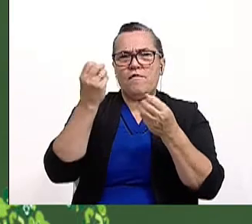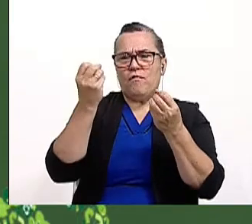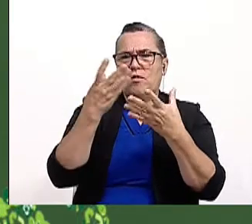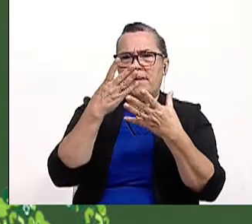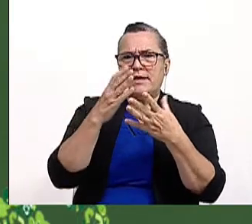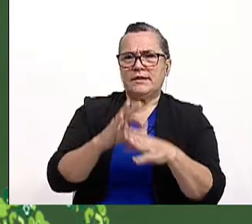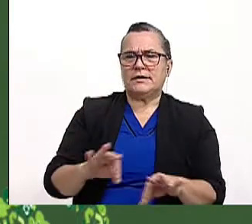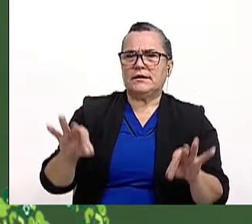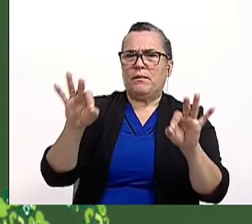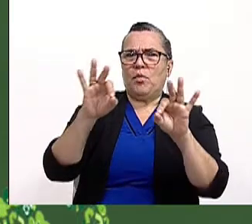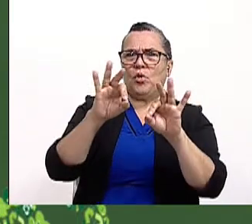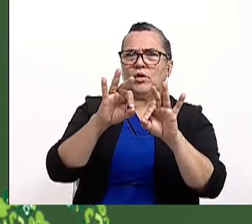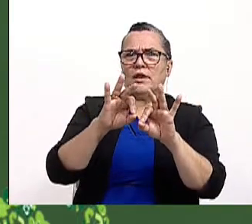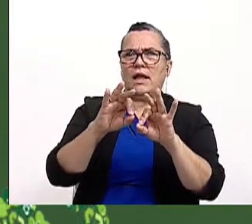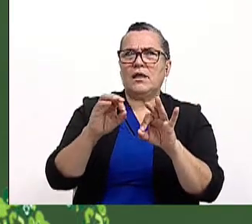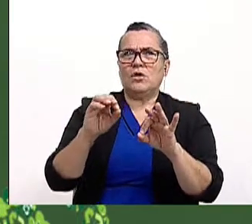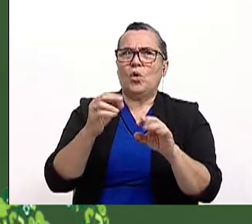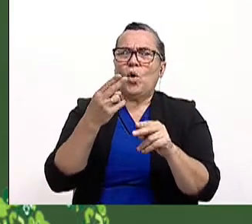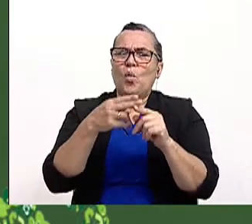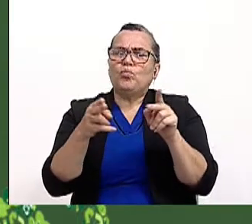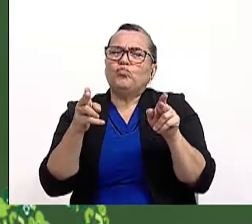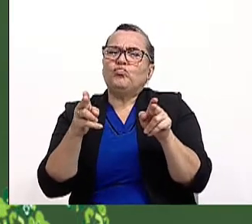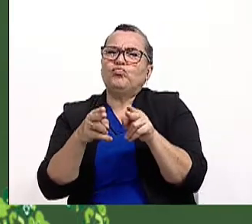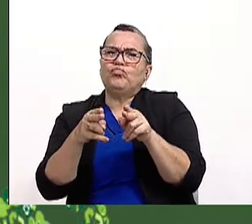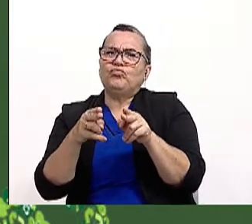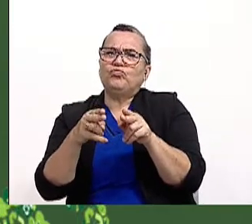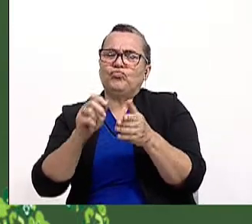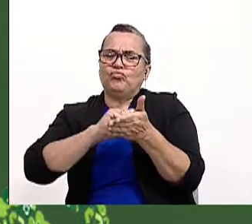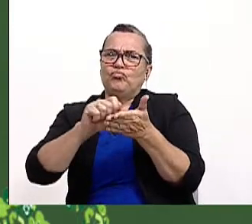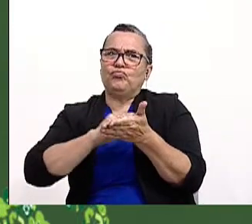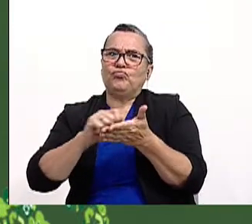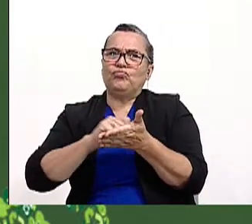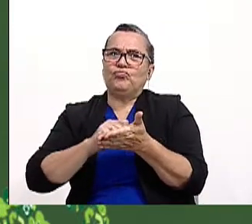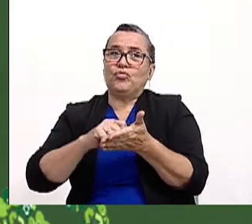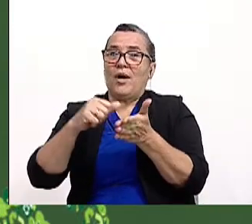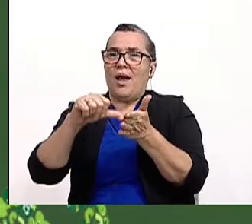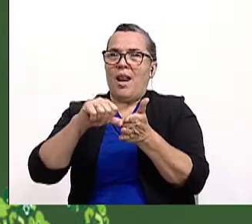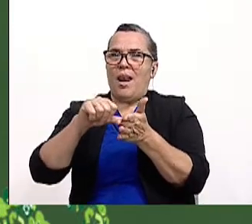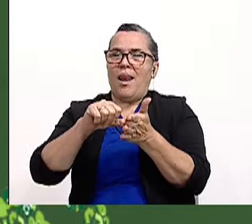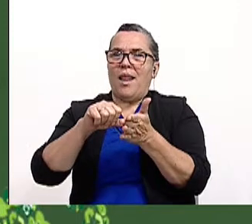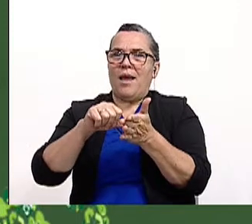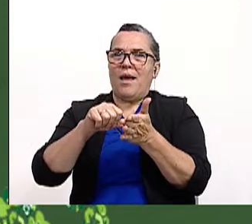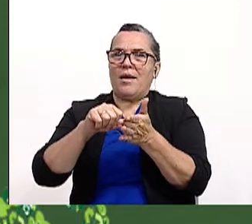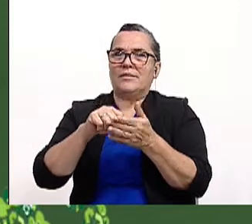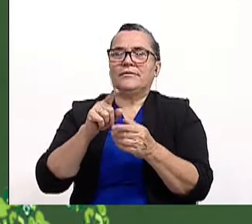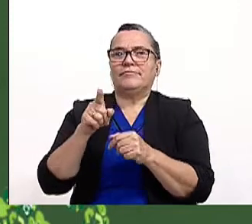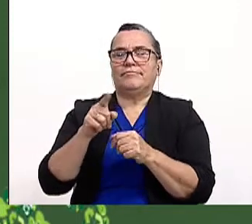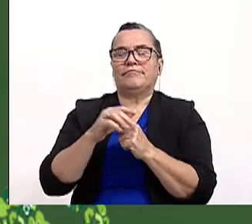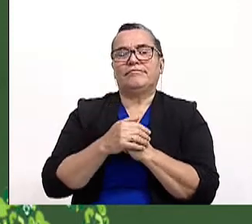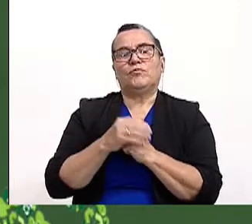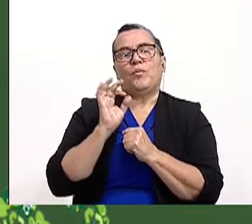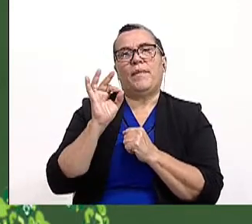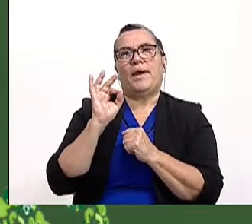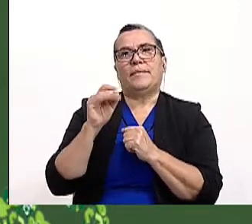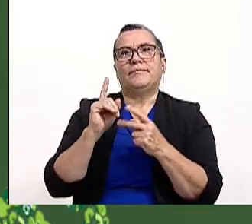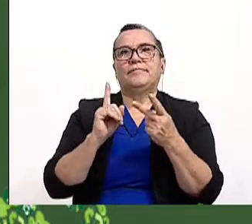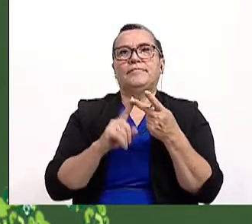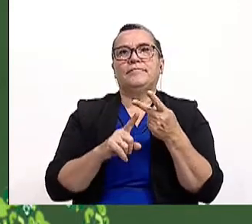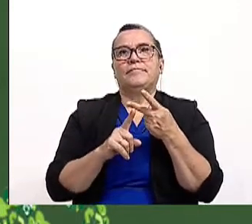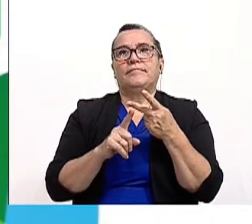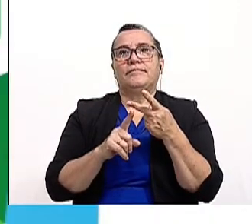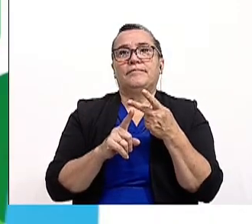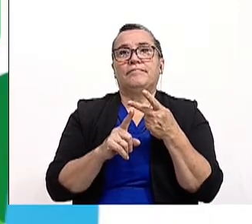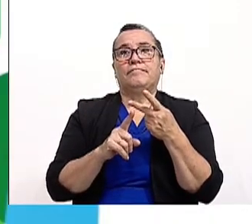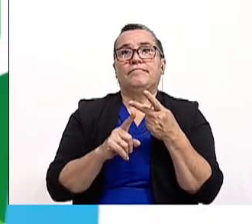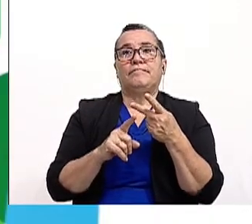clearly drafted newsletter. Very good. Okay, excellent.